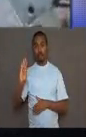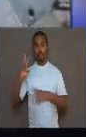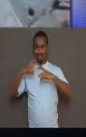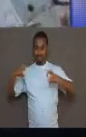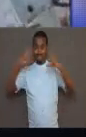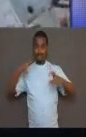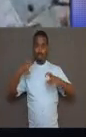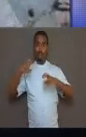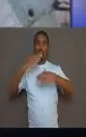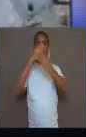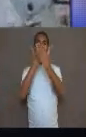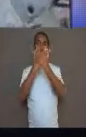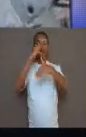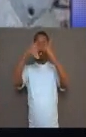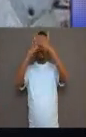space.